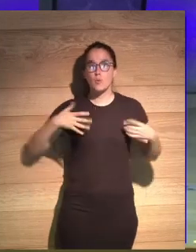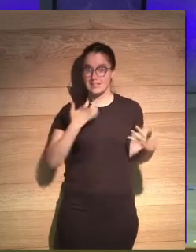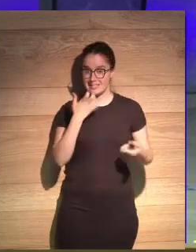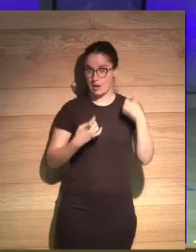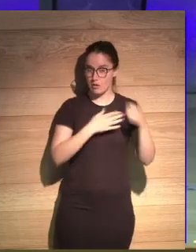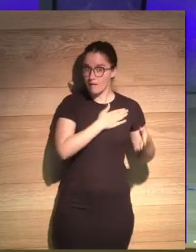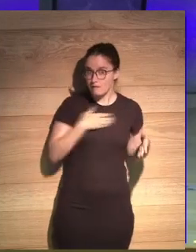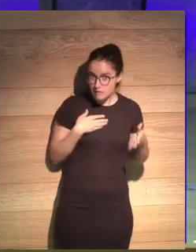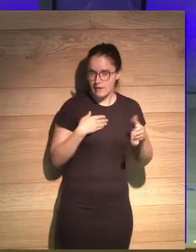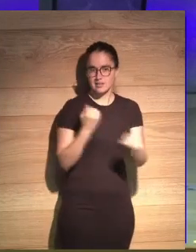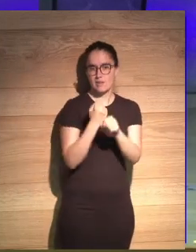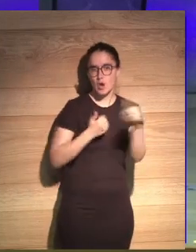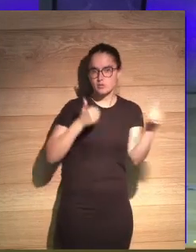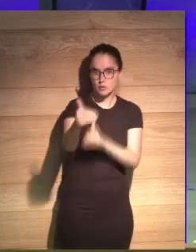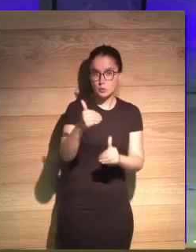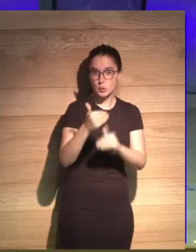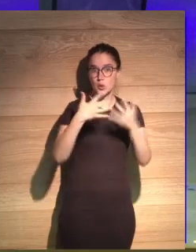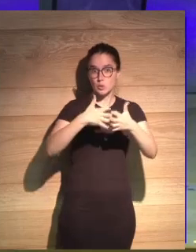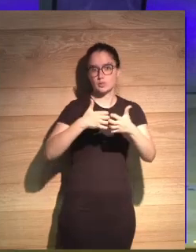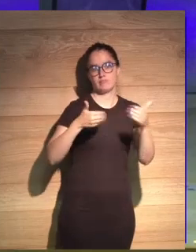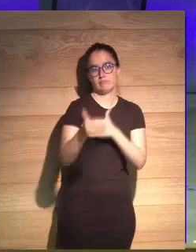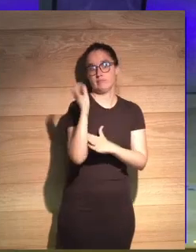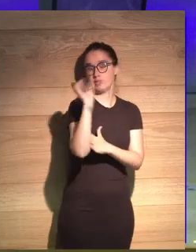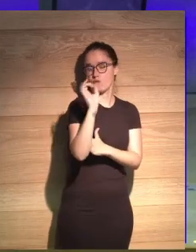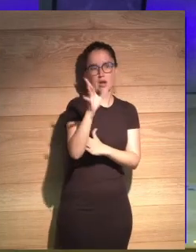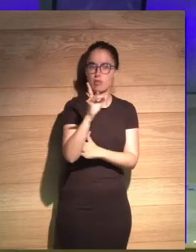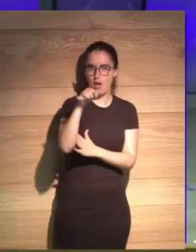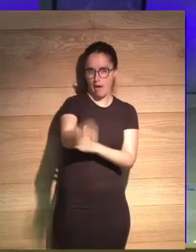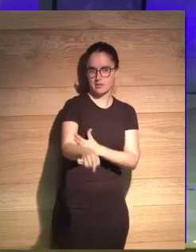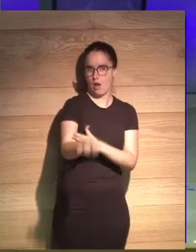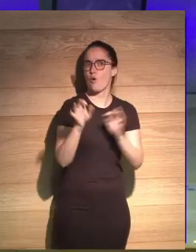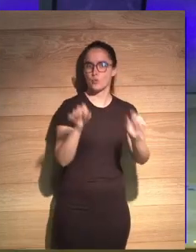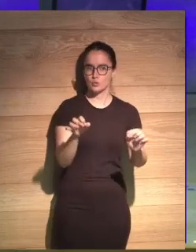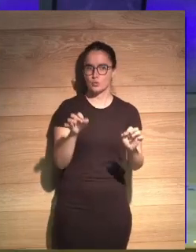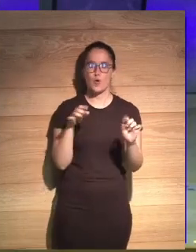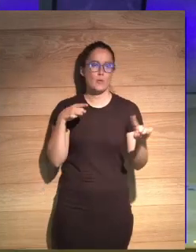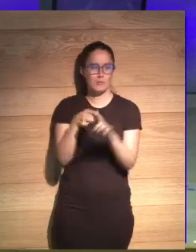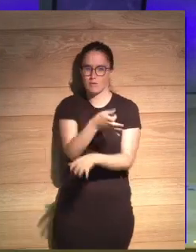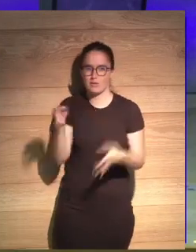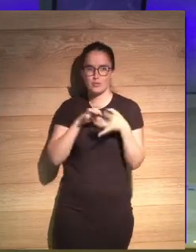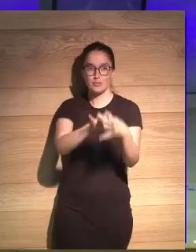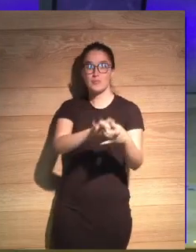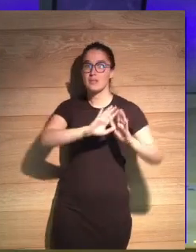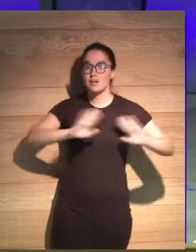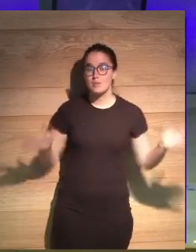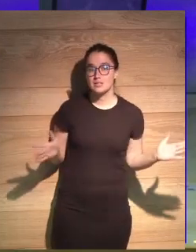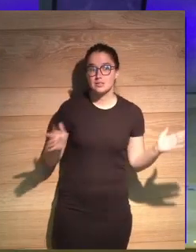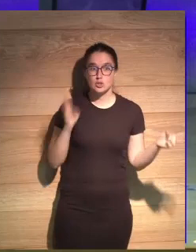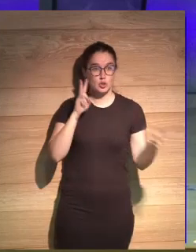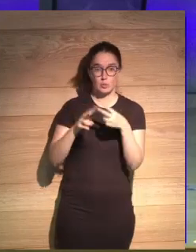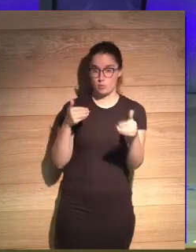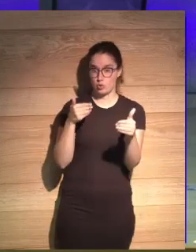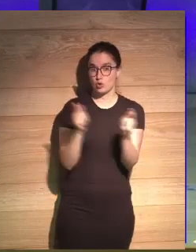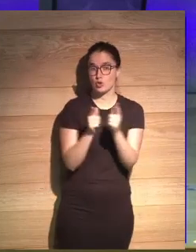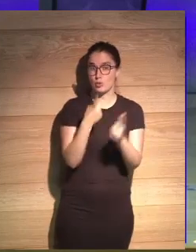games, what you can do in the labor market afterwards. So if you're considering working in this field, the